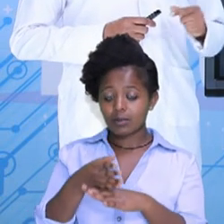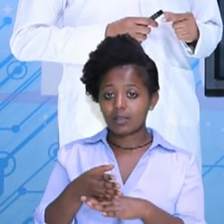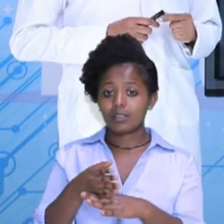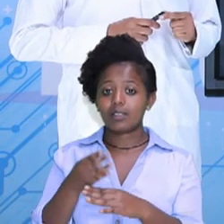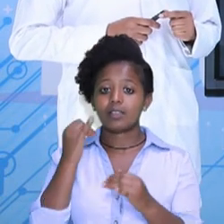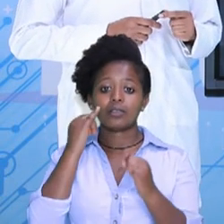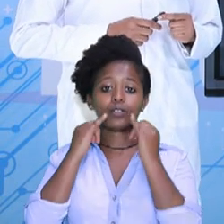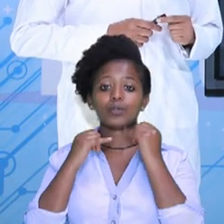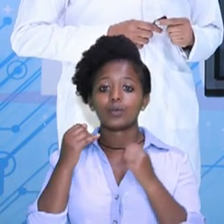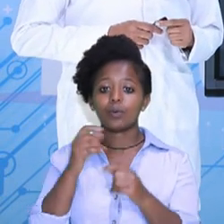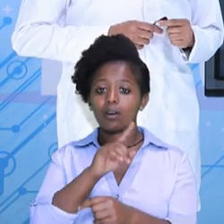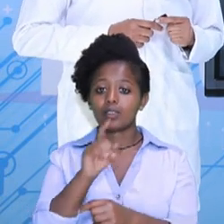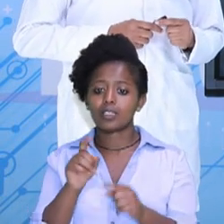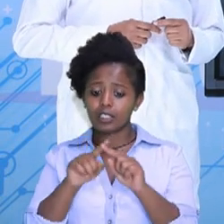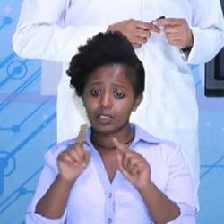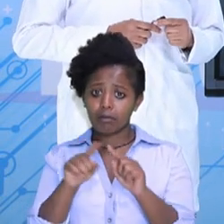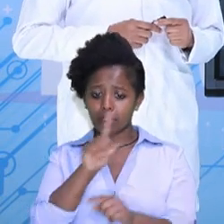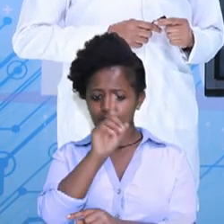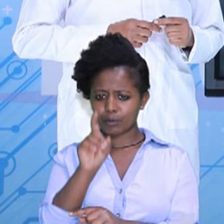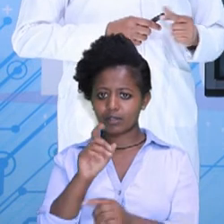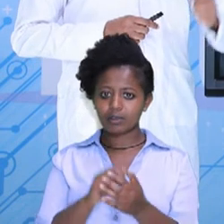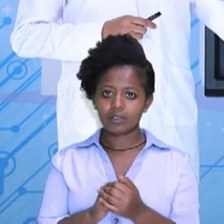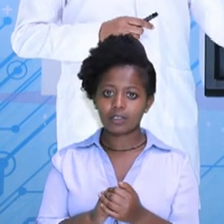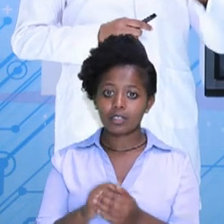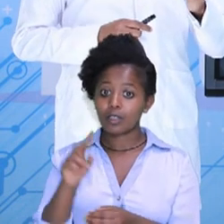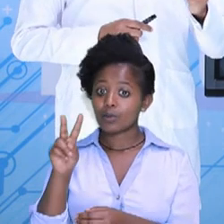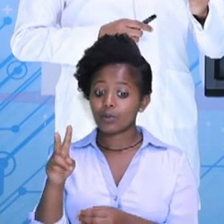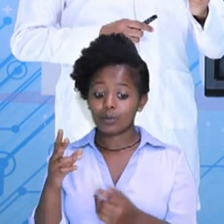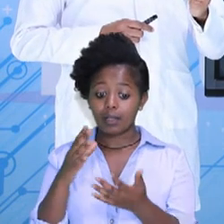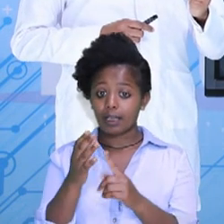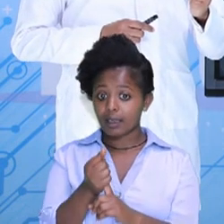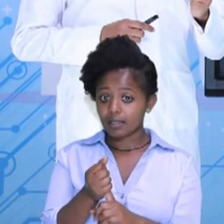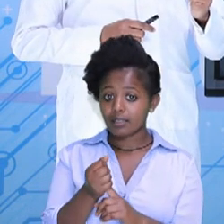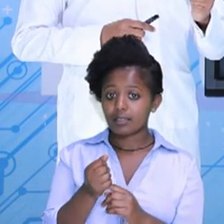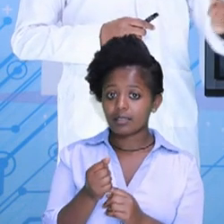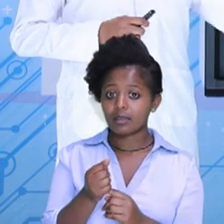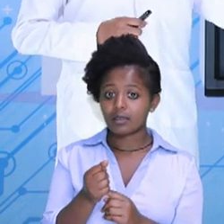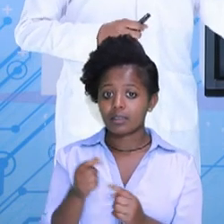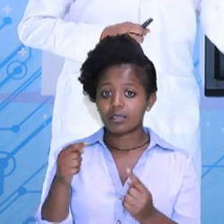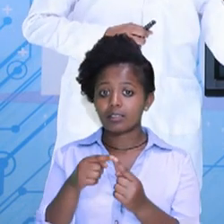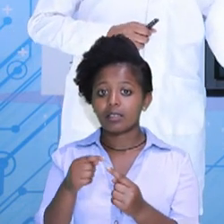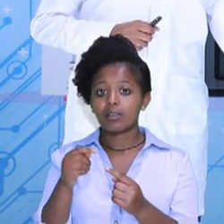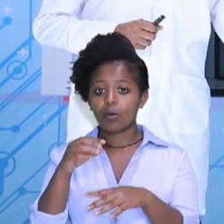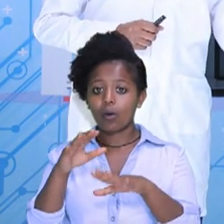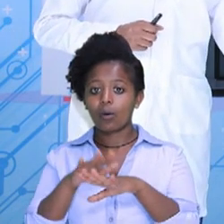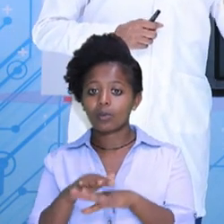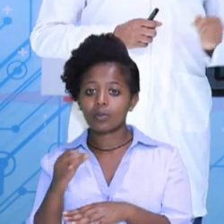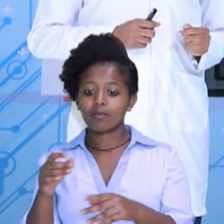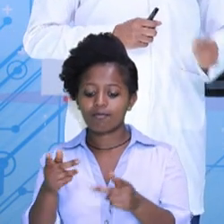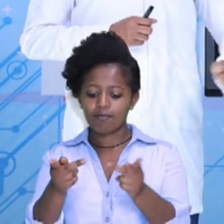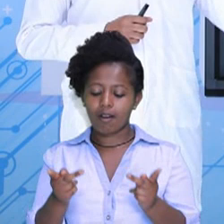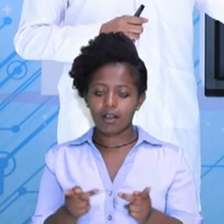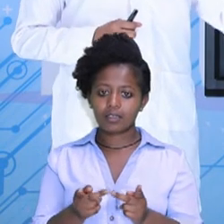asked different questions to get their own